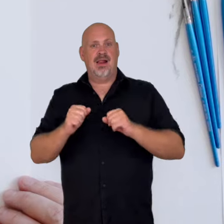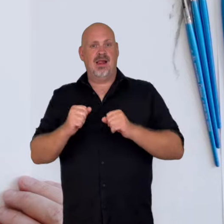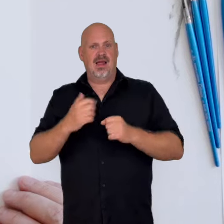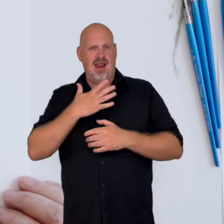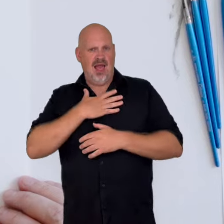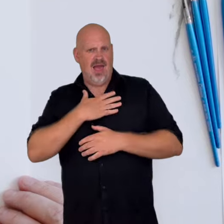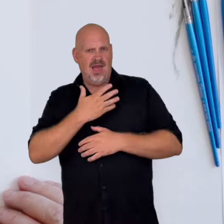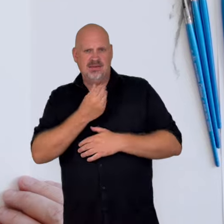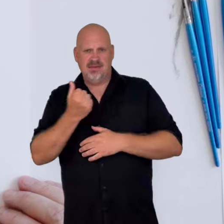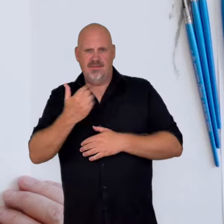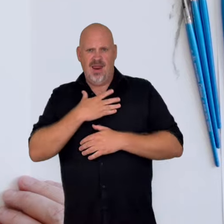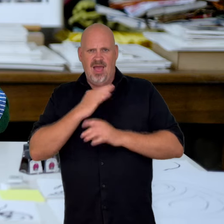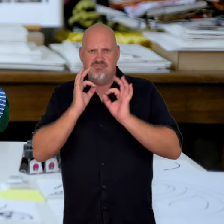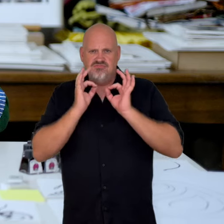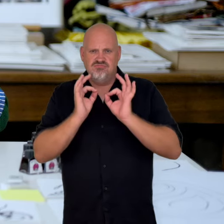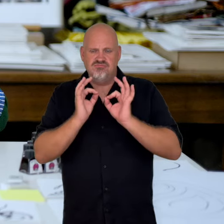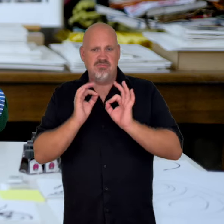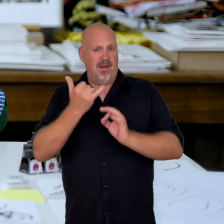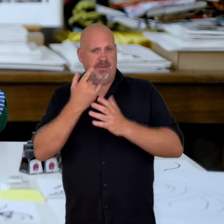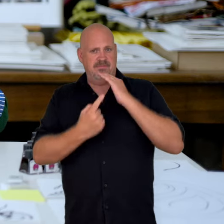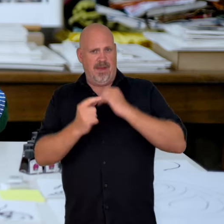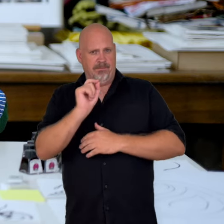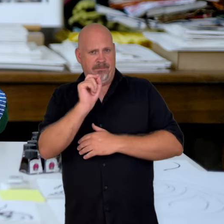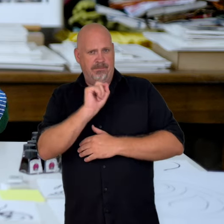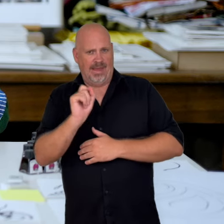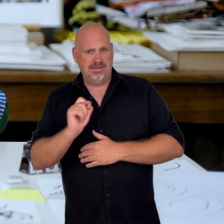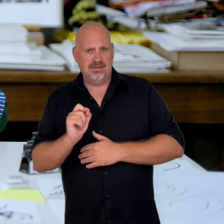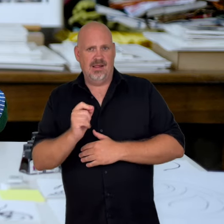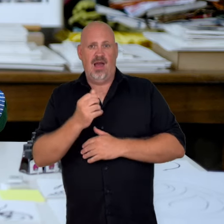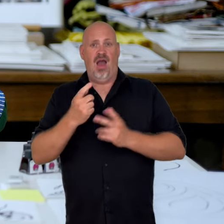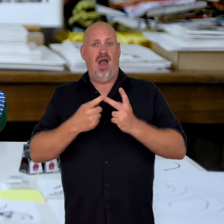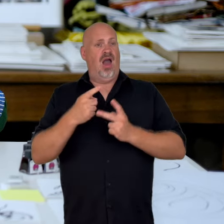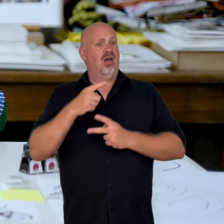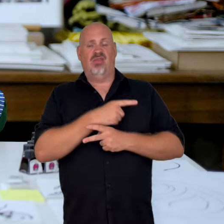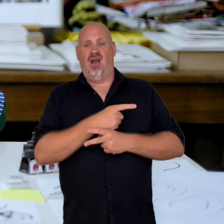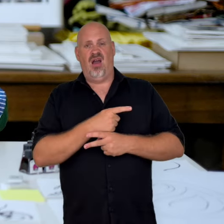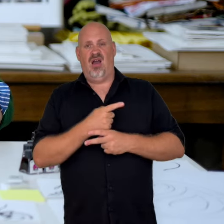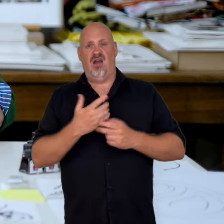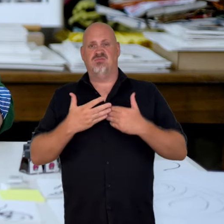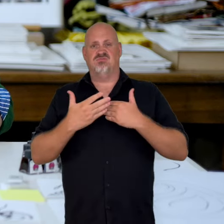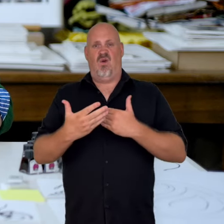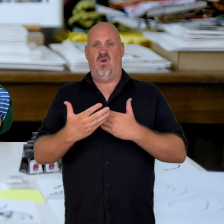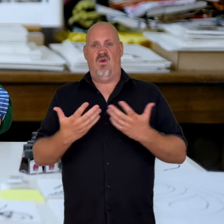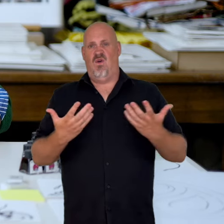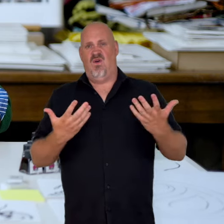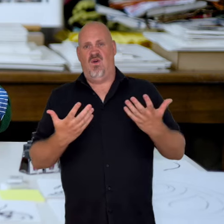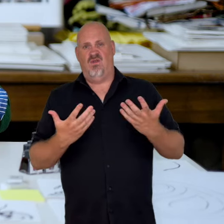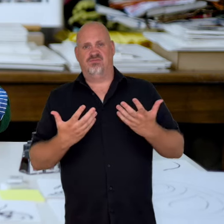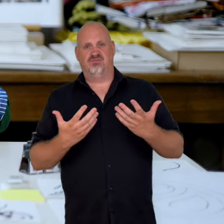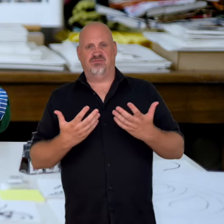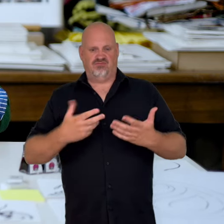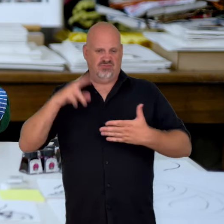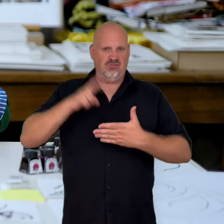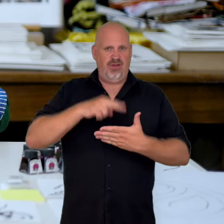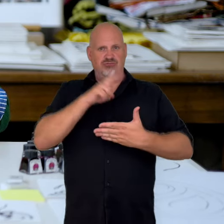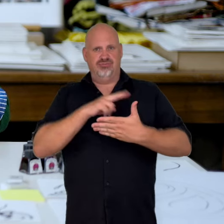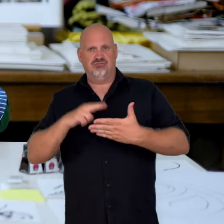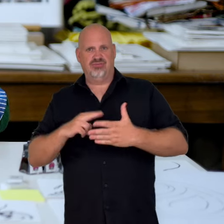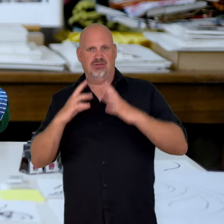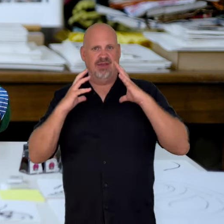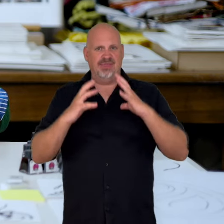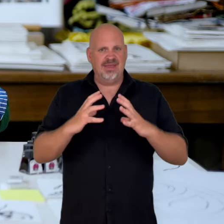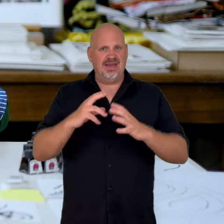then starting on the top. And whatever your painting and drawing style is, I think that's the really kind of interesting thing